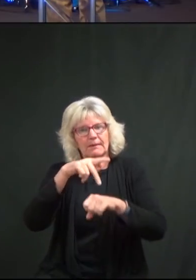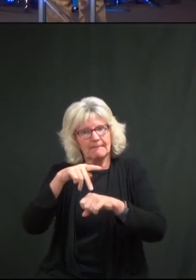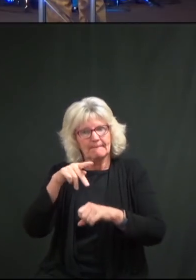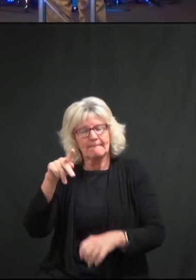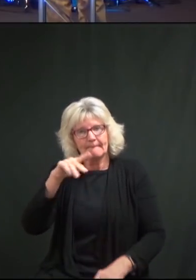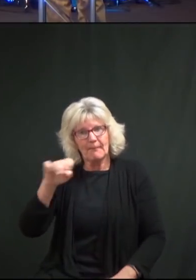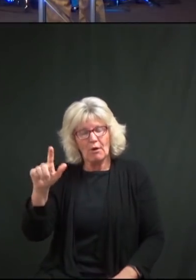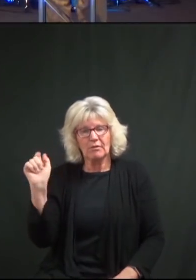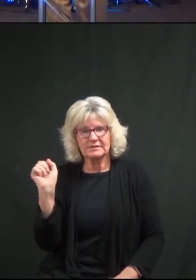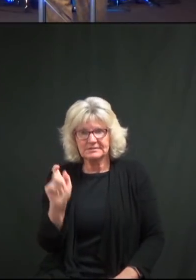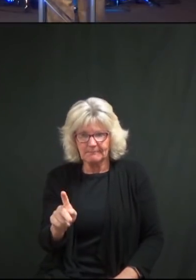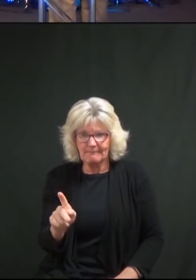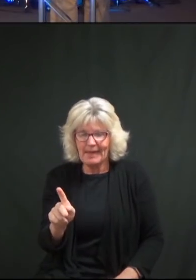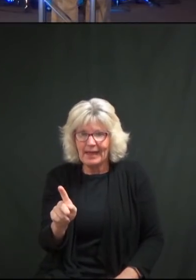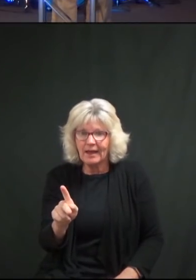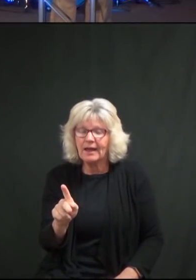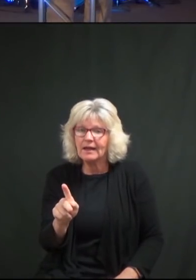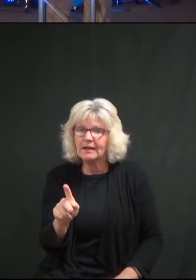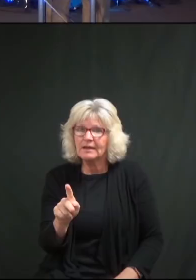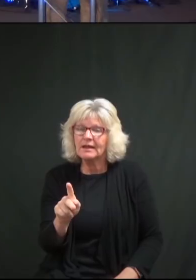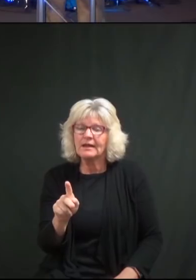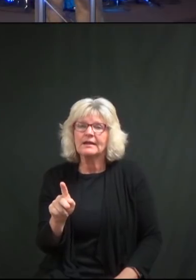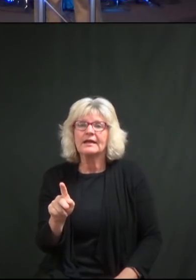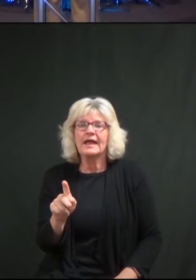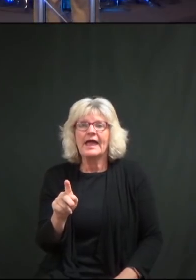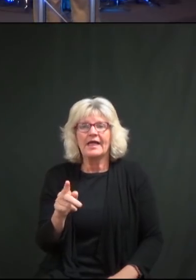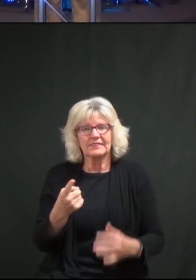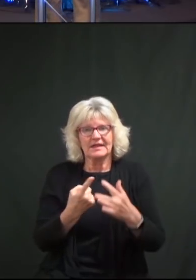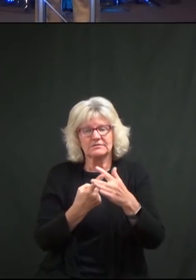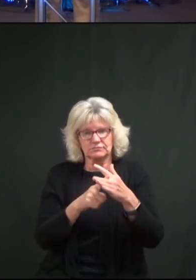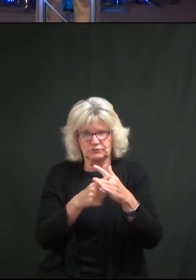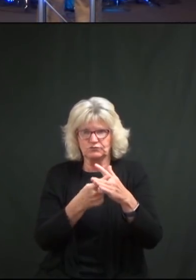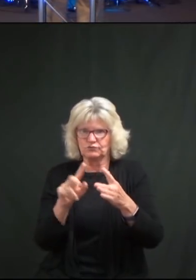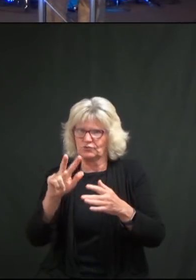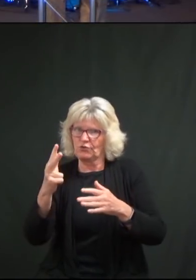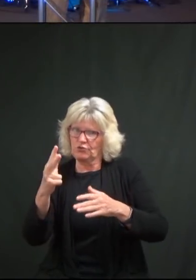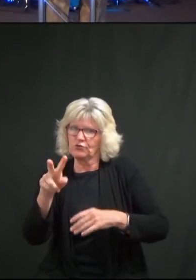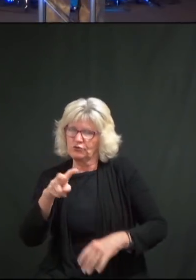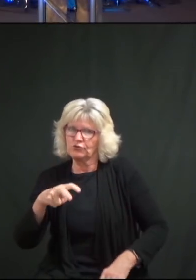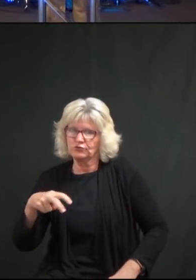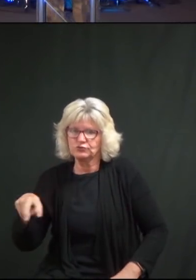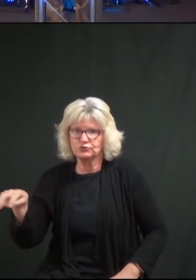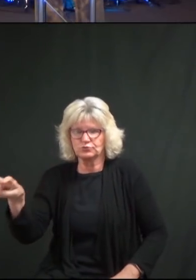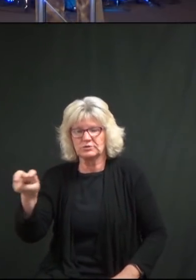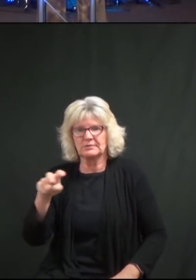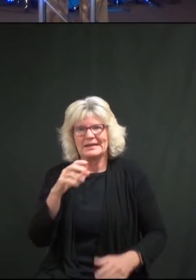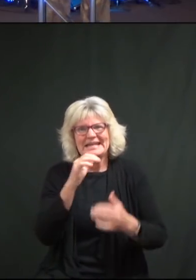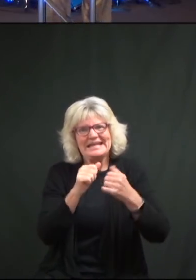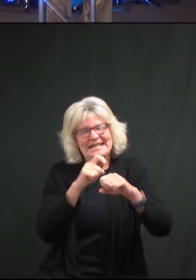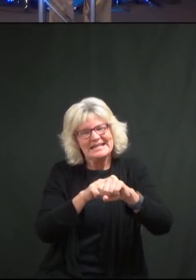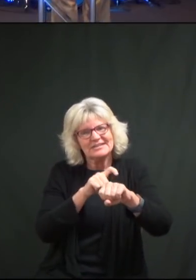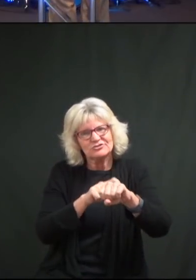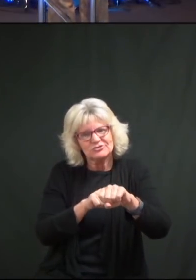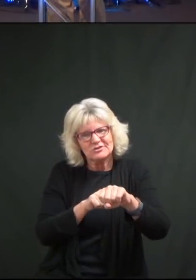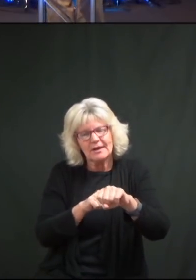from that second missionary trip, not there very long before he begins the next missionary trip. Each time he kind of seems like he